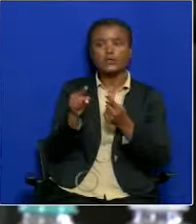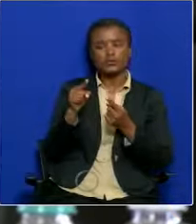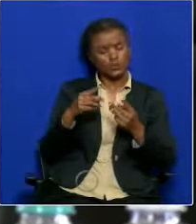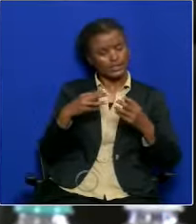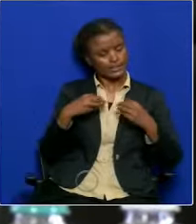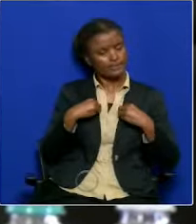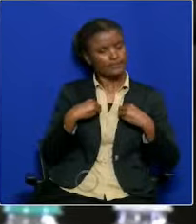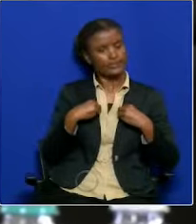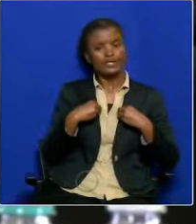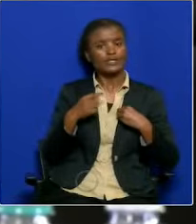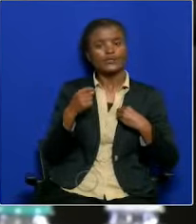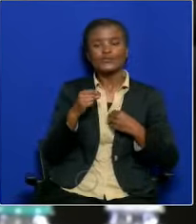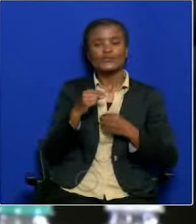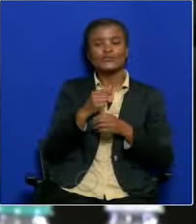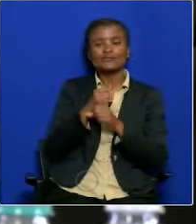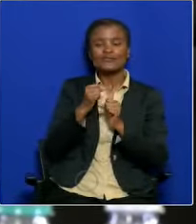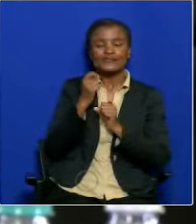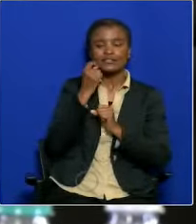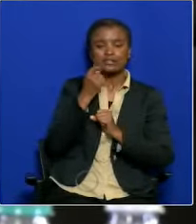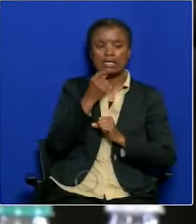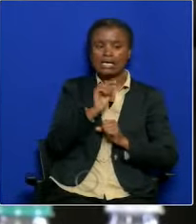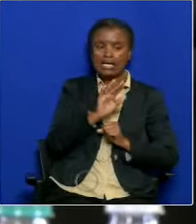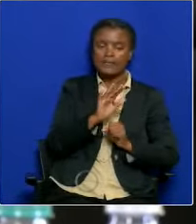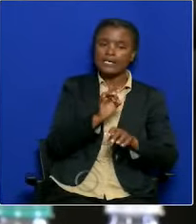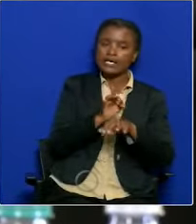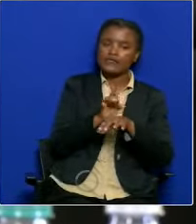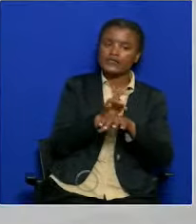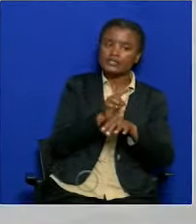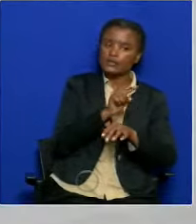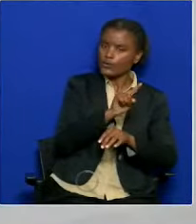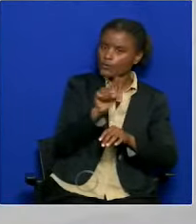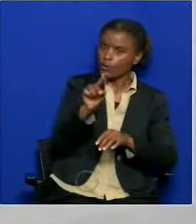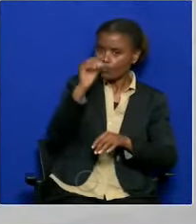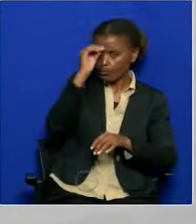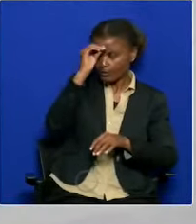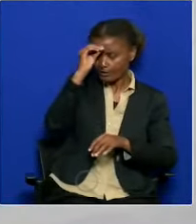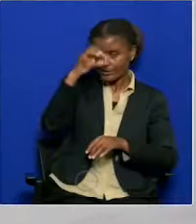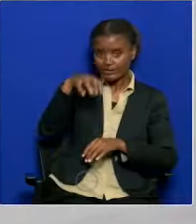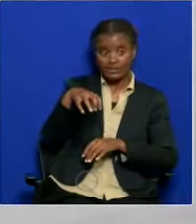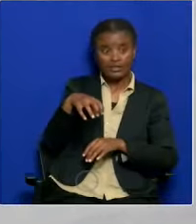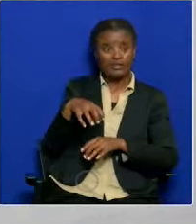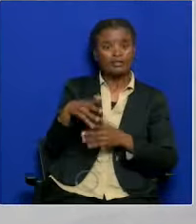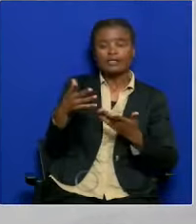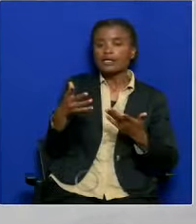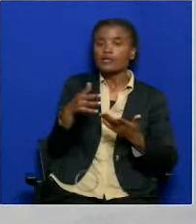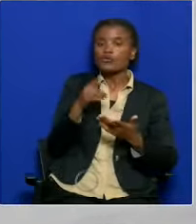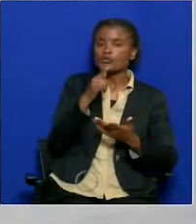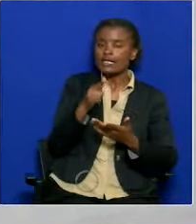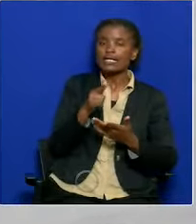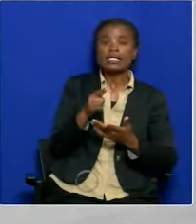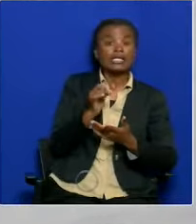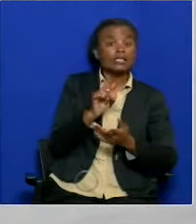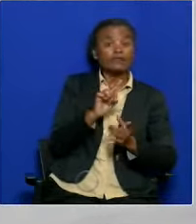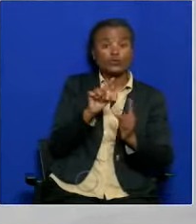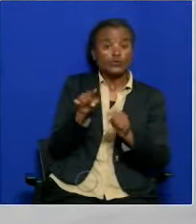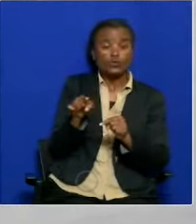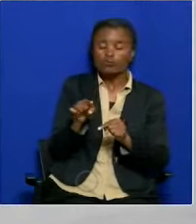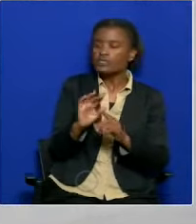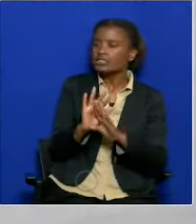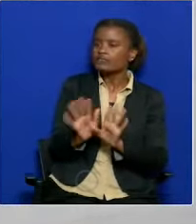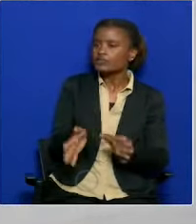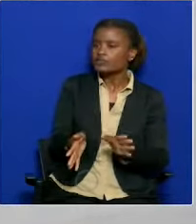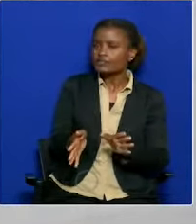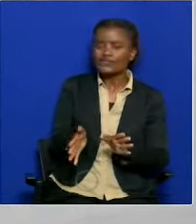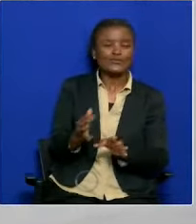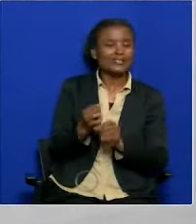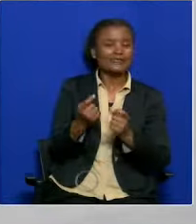police station. You go to the police station, and if you don't go to the police station, that's it. You don't do that. you say, Nkosi, help